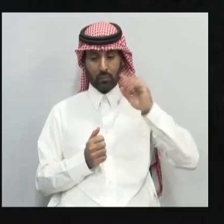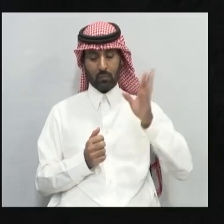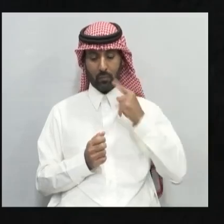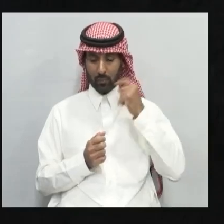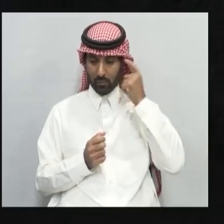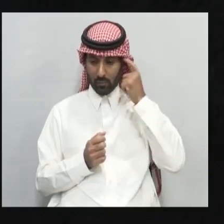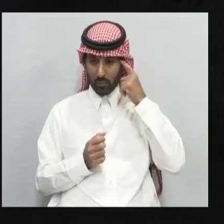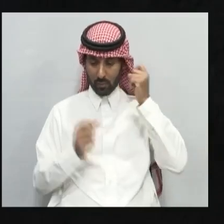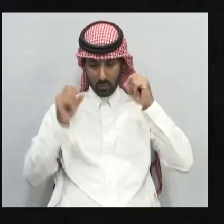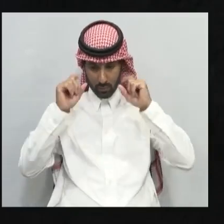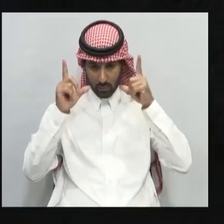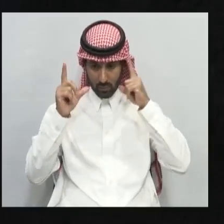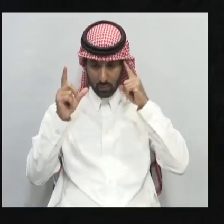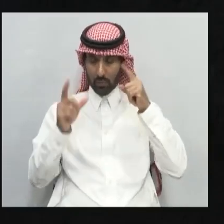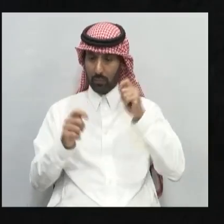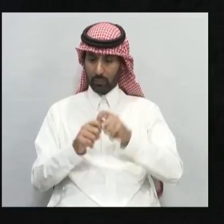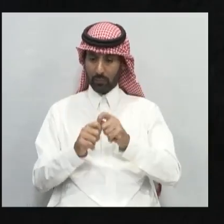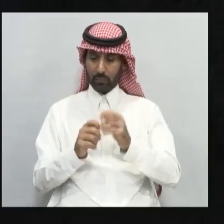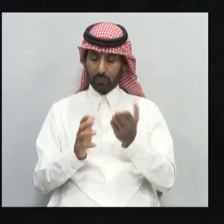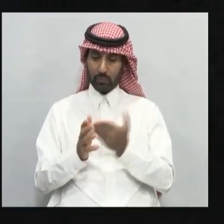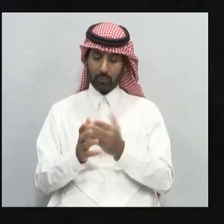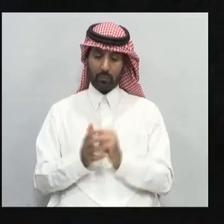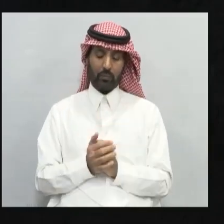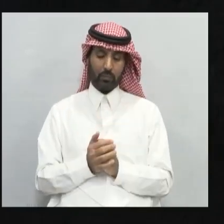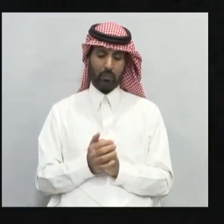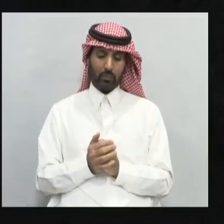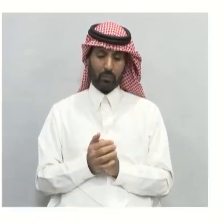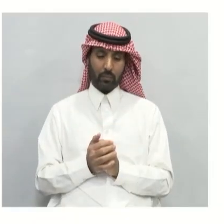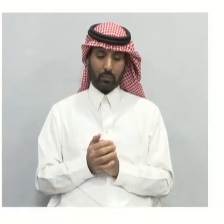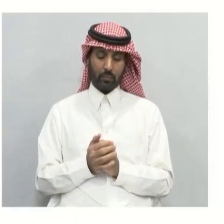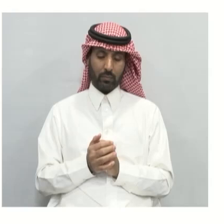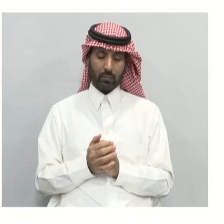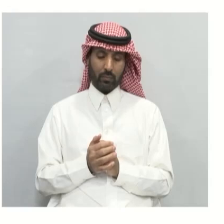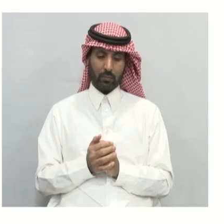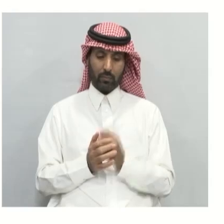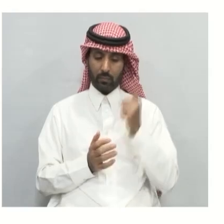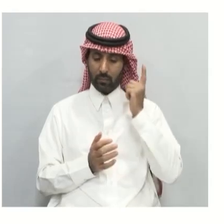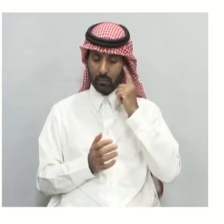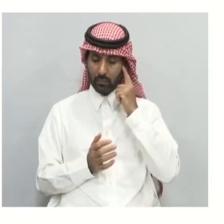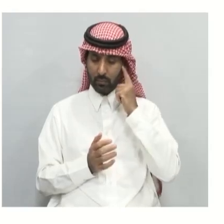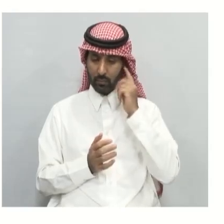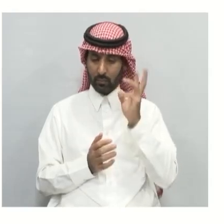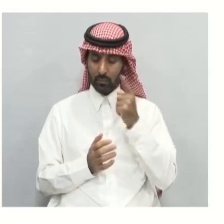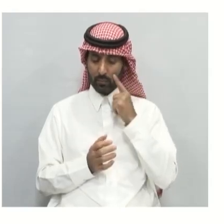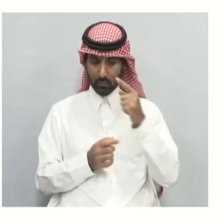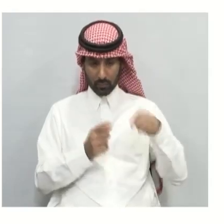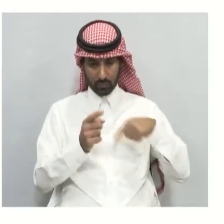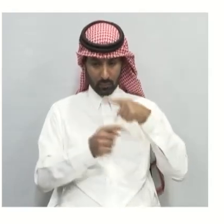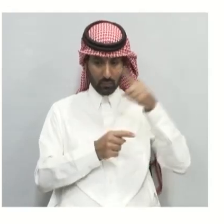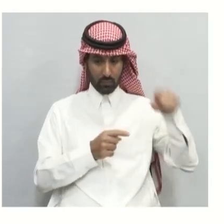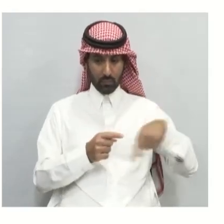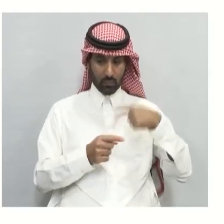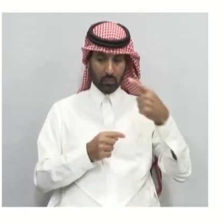invention or the discovery next to each information. Let's listen. The wheel. If